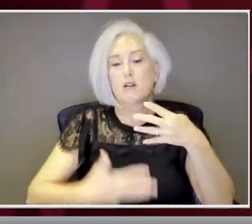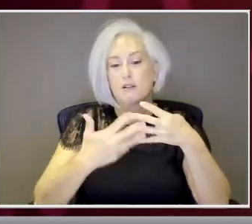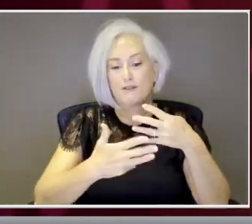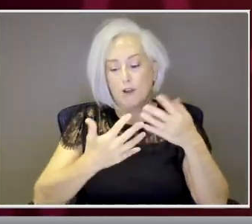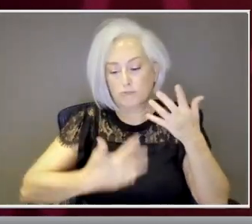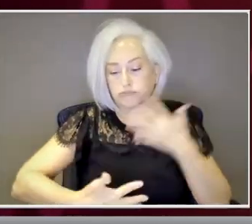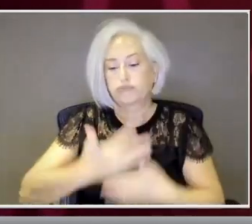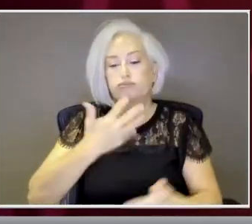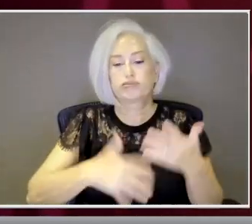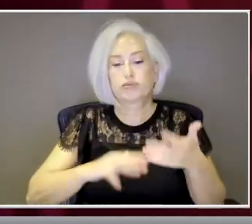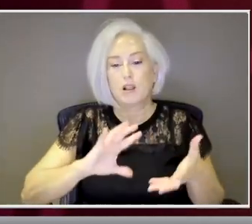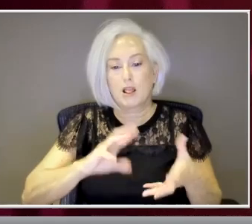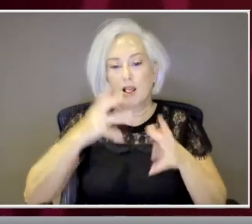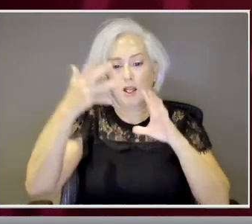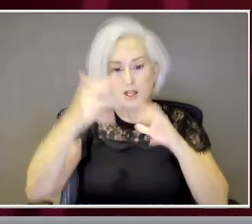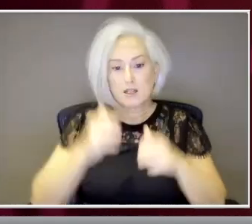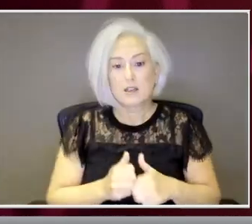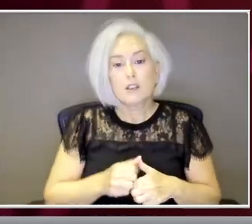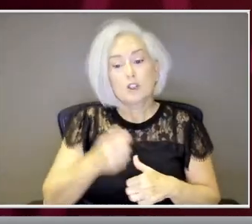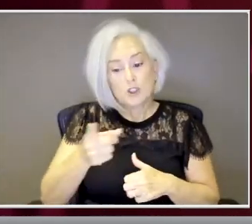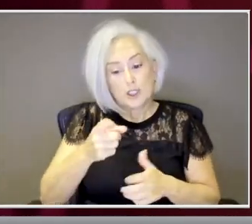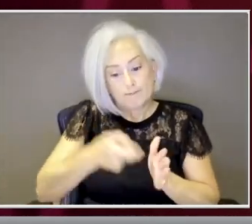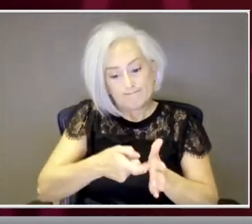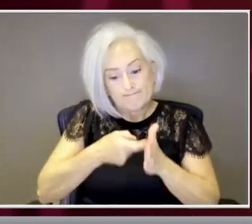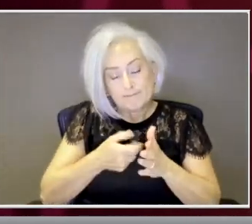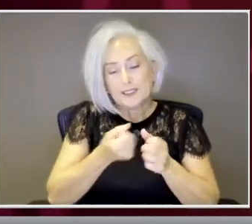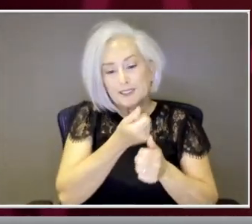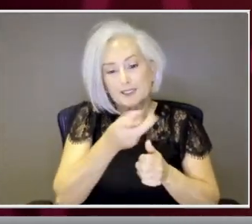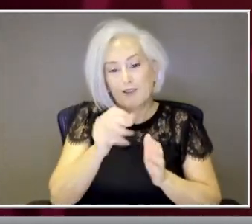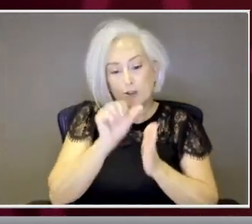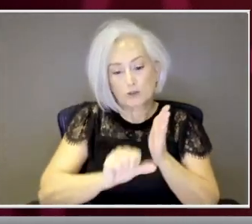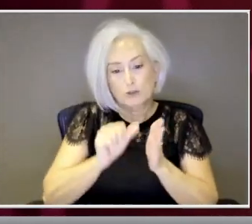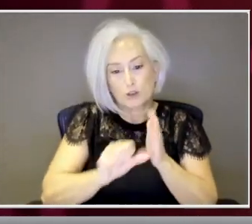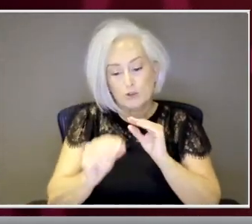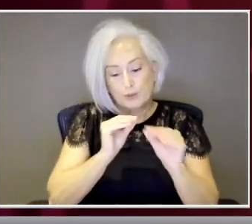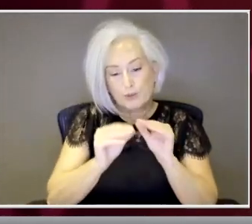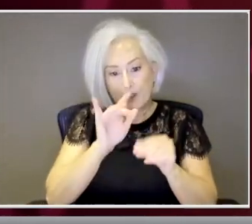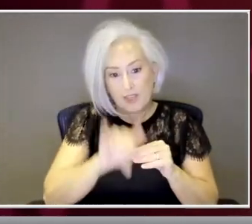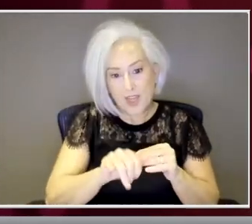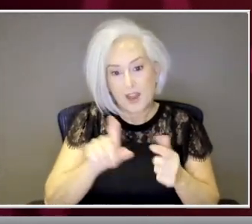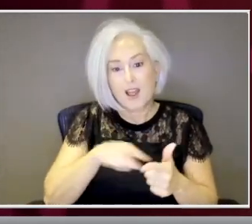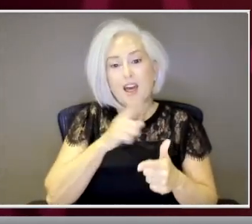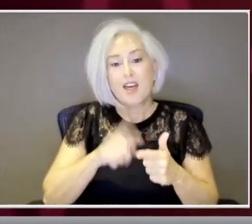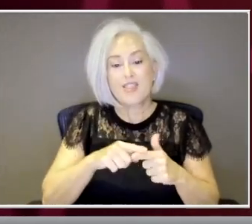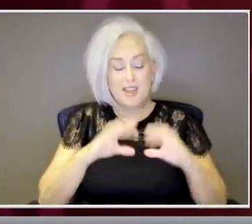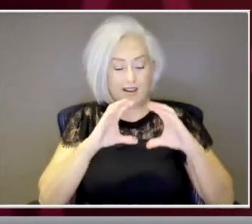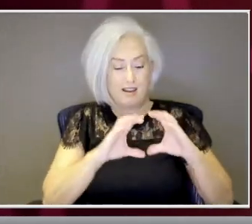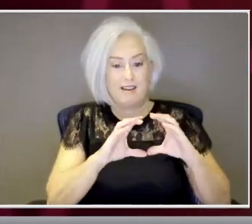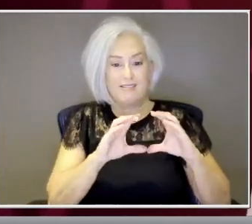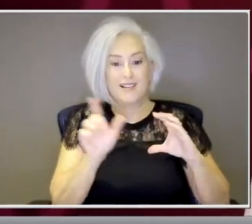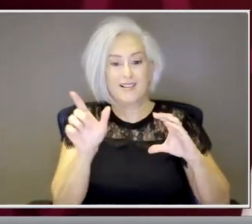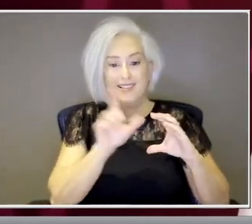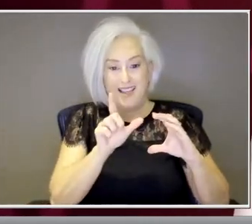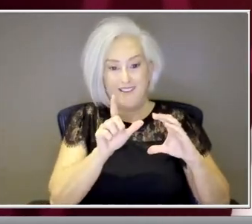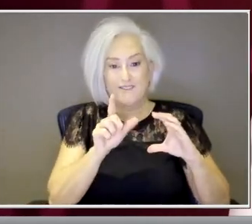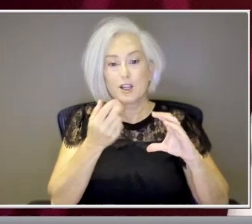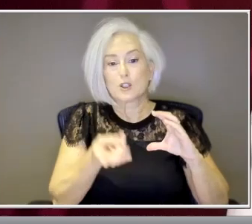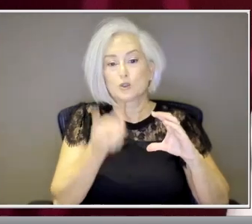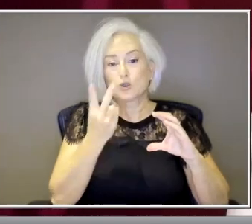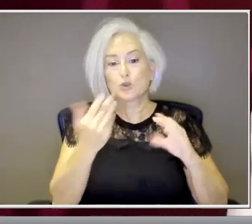to repair that, and then ultimately to get 2 new heart valves on the left side of the heart. And it turns out